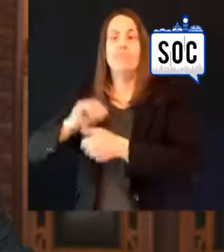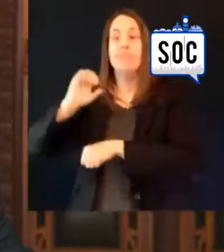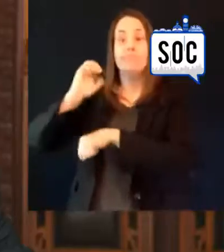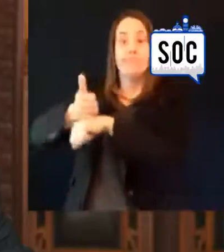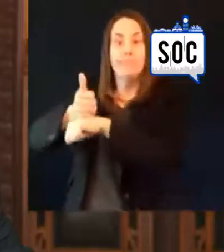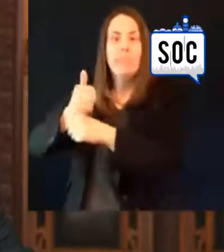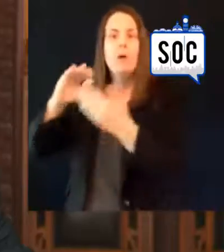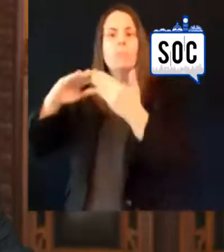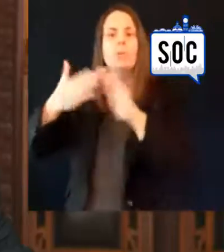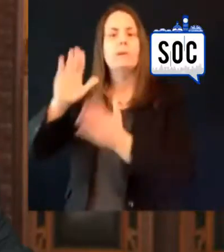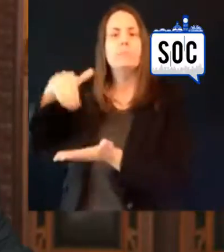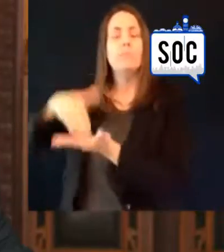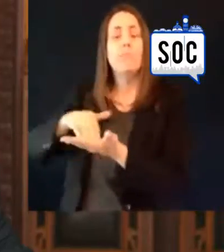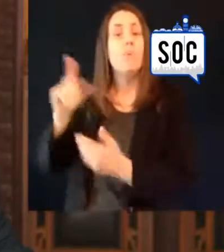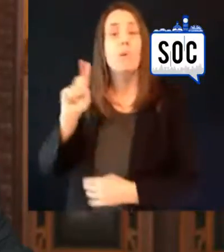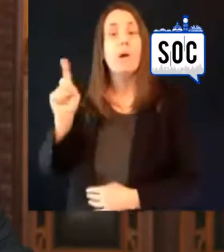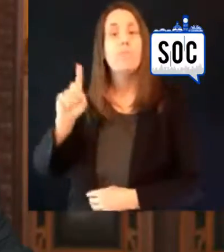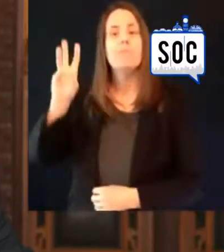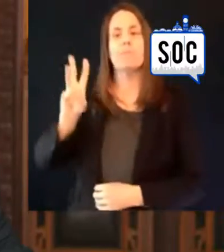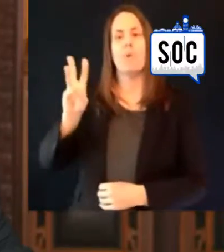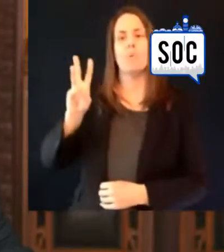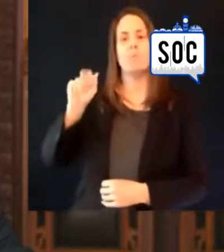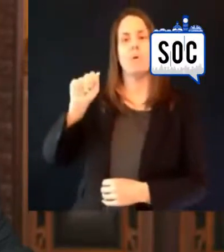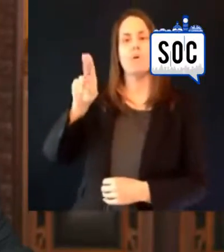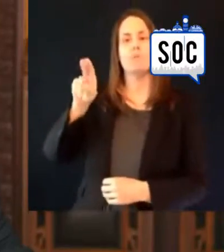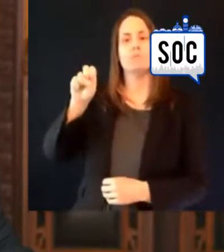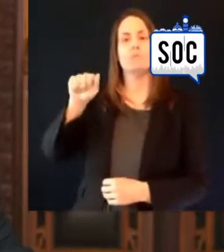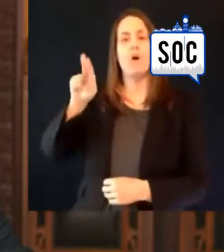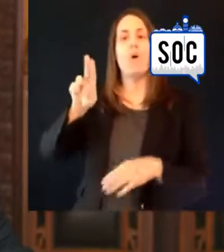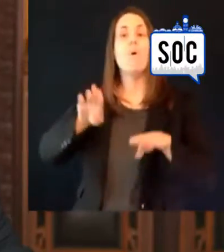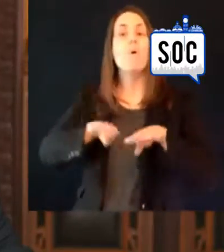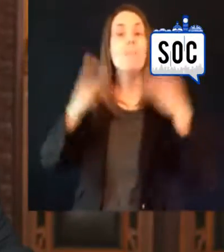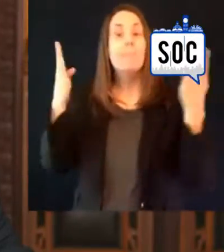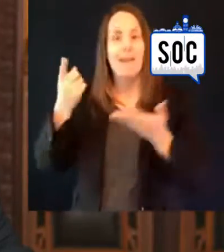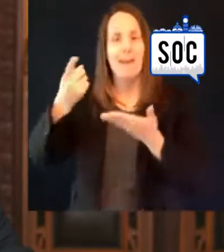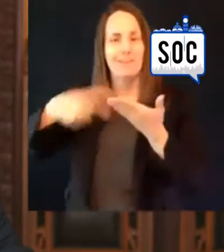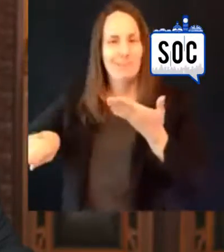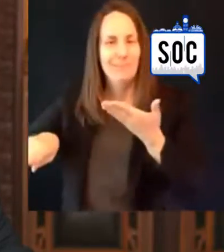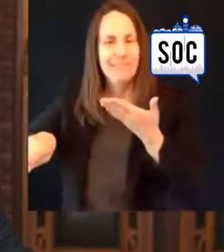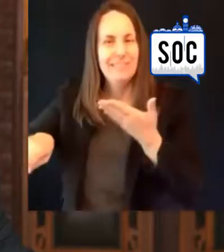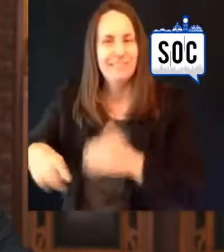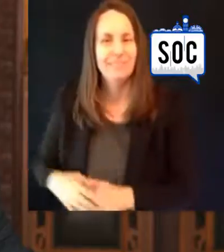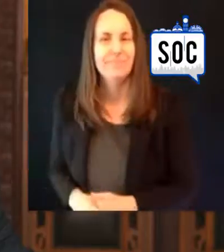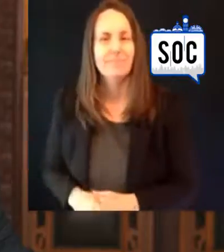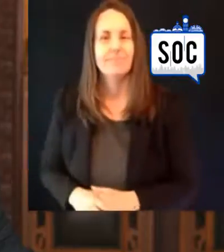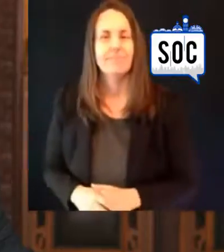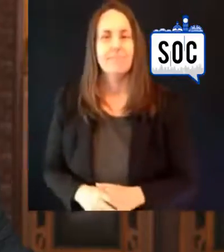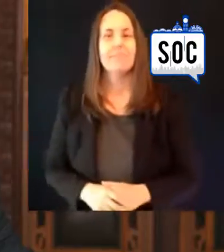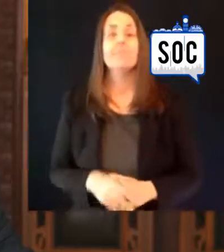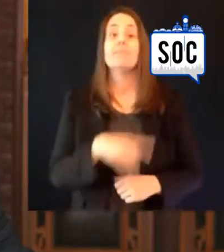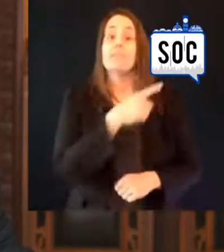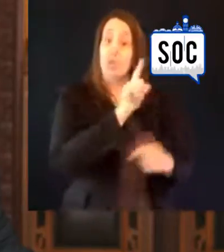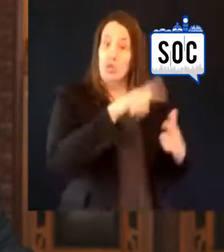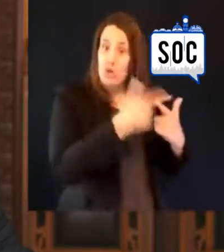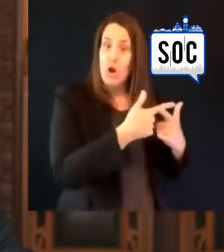Janesville to La Crosse to Green Bay, and our vaccine providers are as ready and eager to give shots